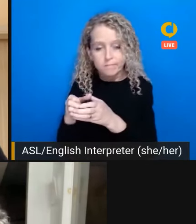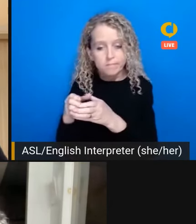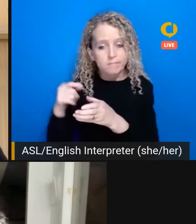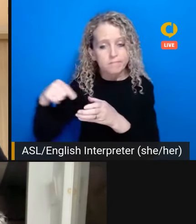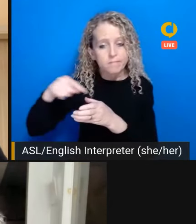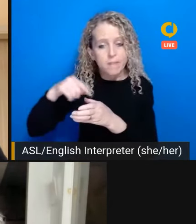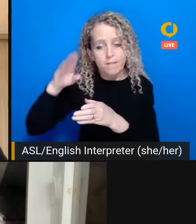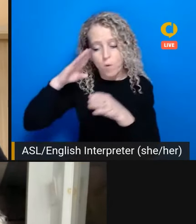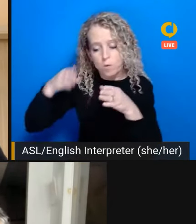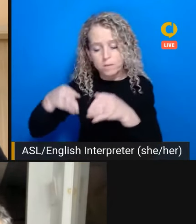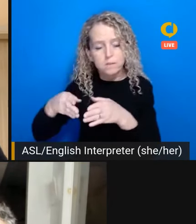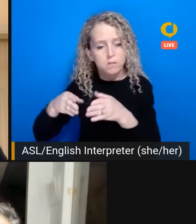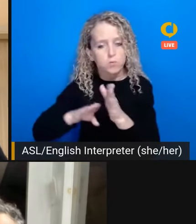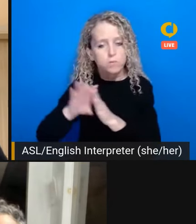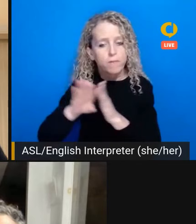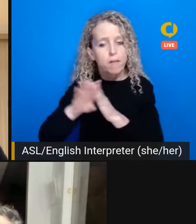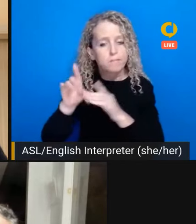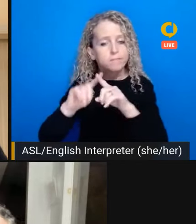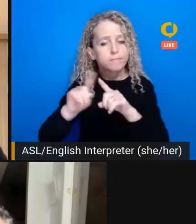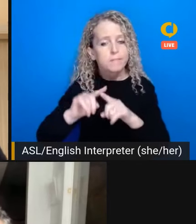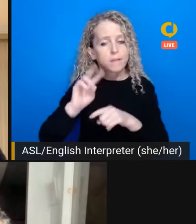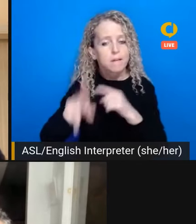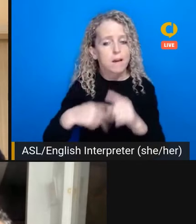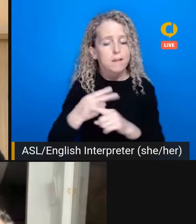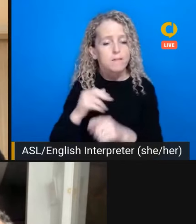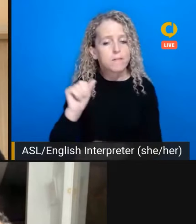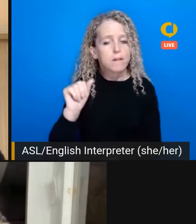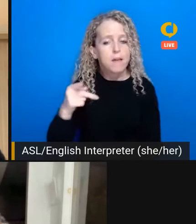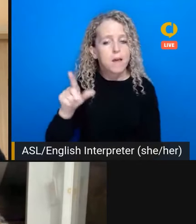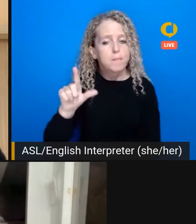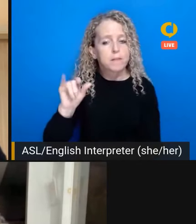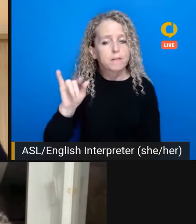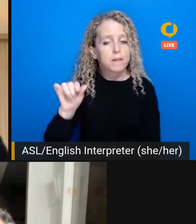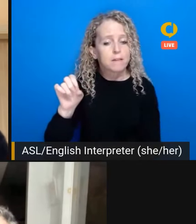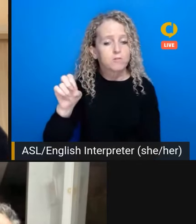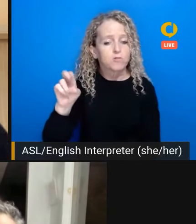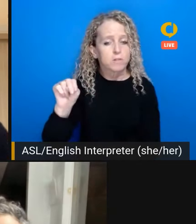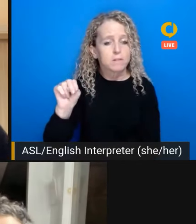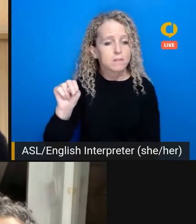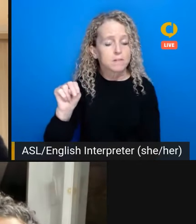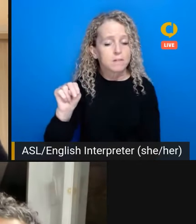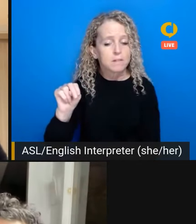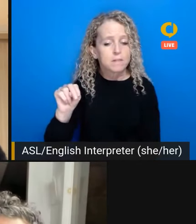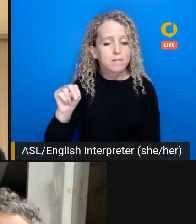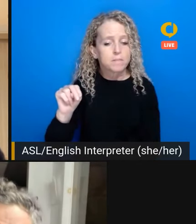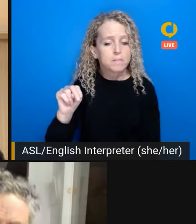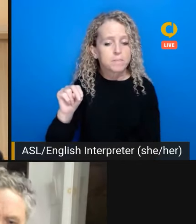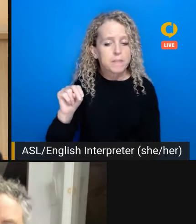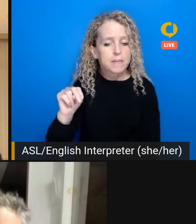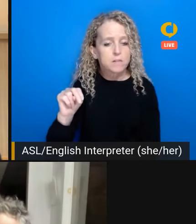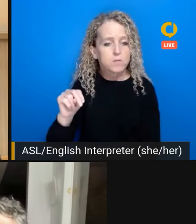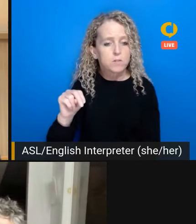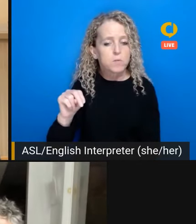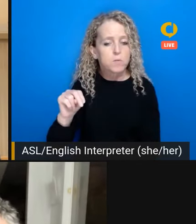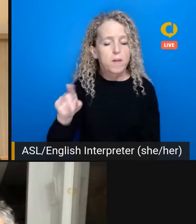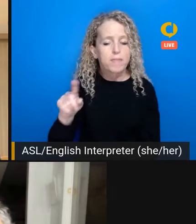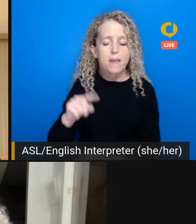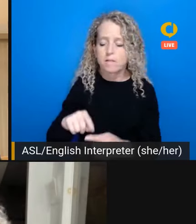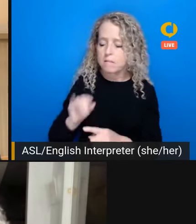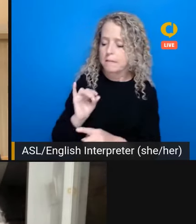develop applications, and they have this sort of application model where you're kind of held at arm's length from the